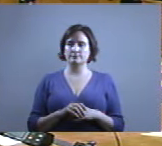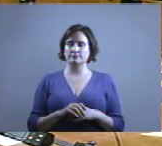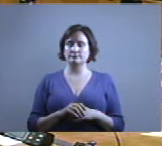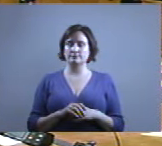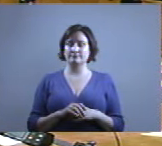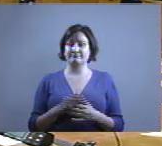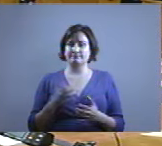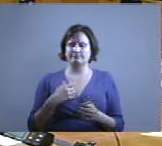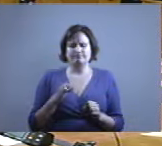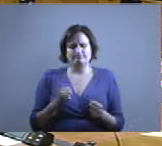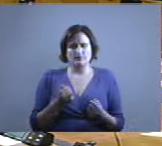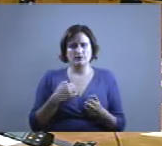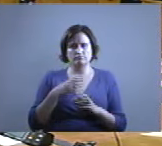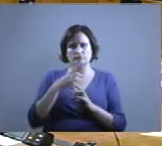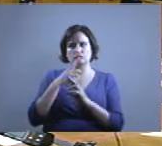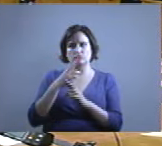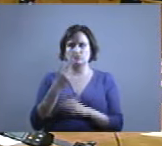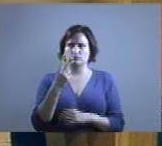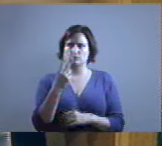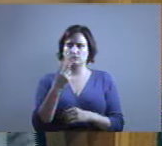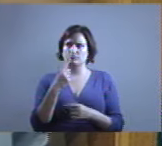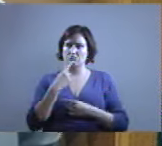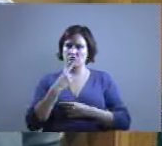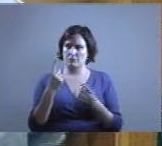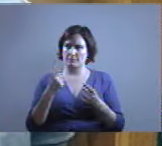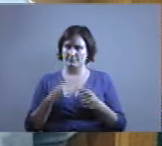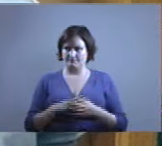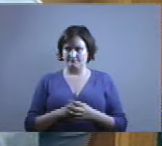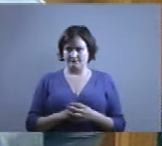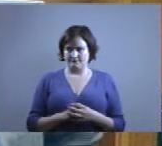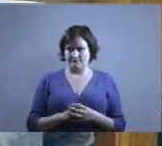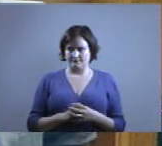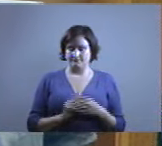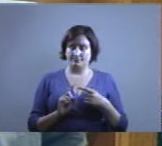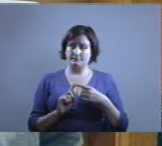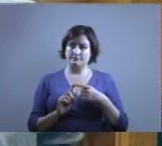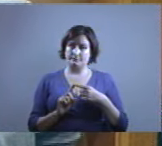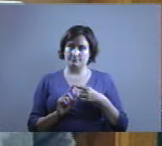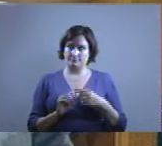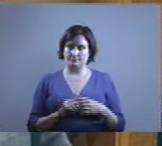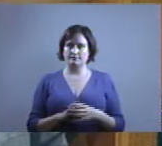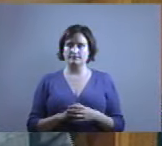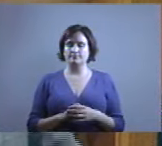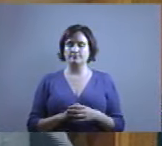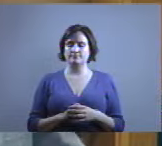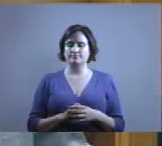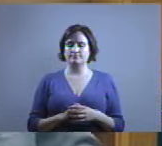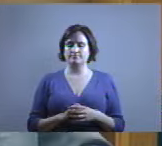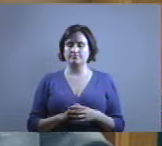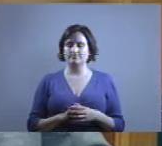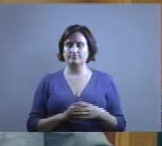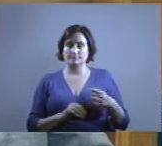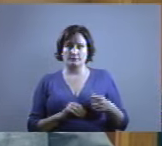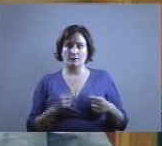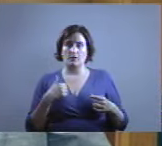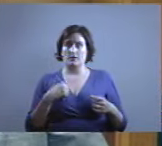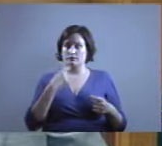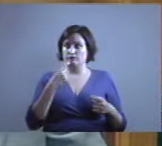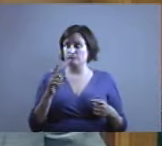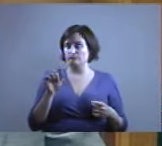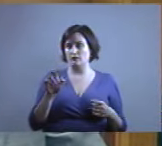two statements. Esokuqala nje bengifuna nami ukujobelela kuGatsheni ukuthi Gatsheni